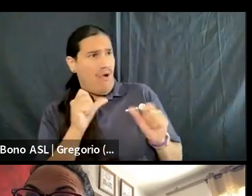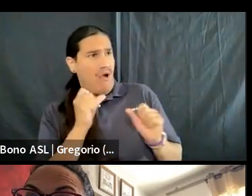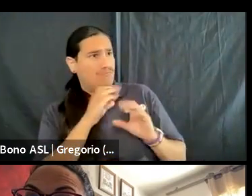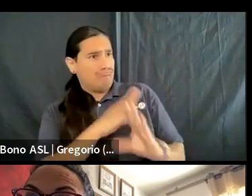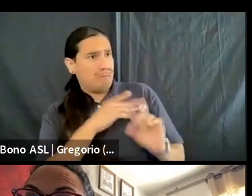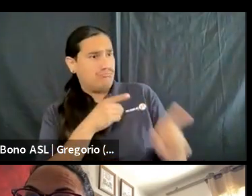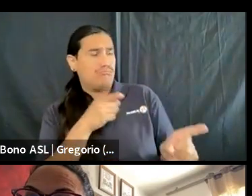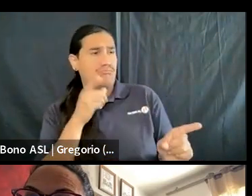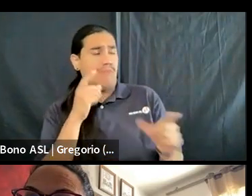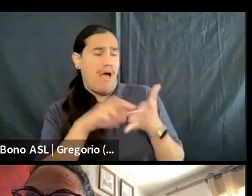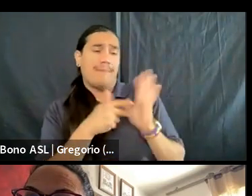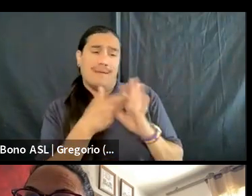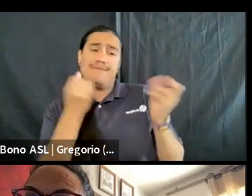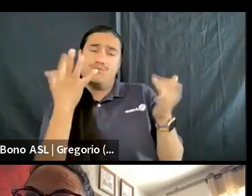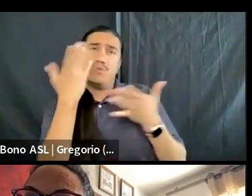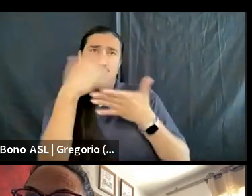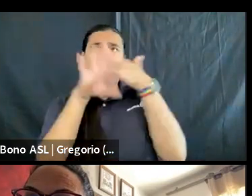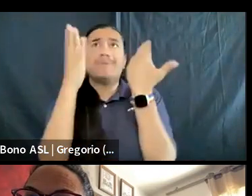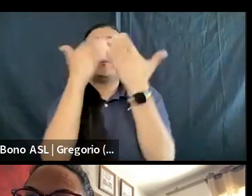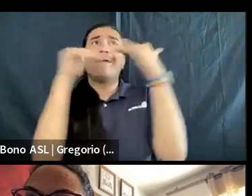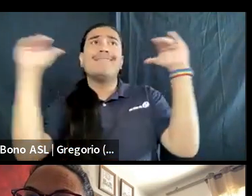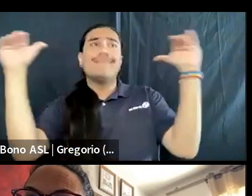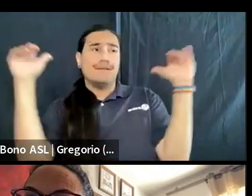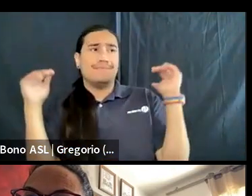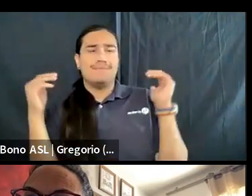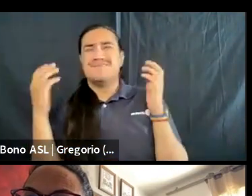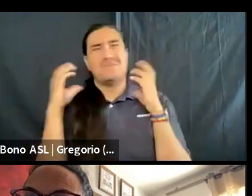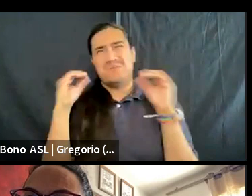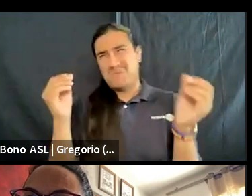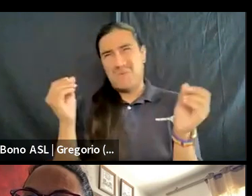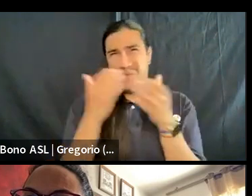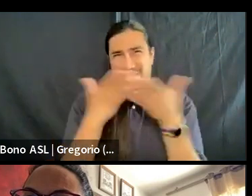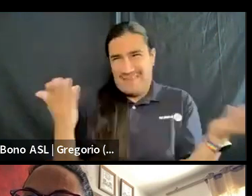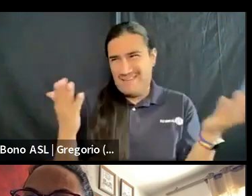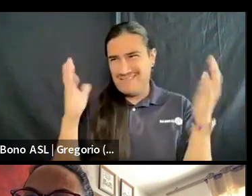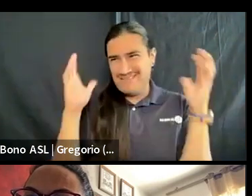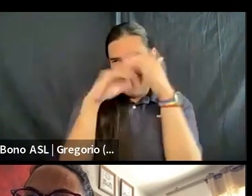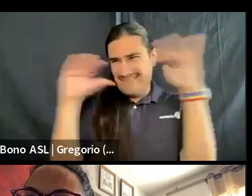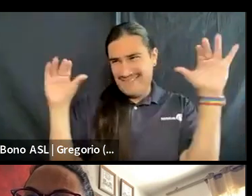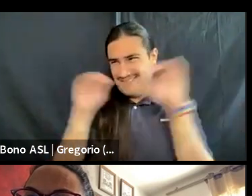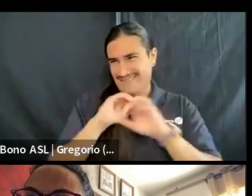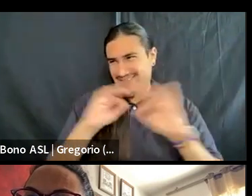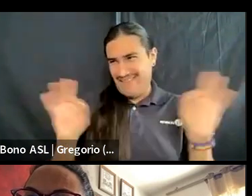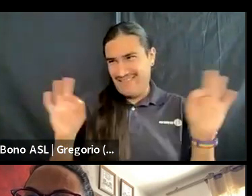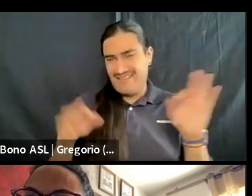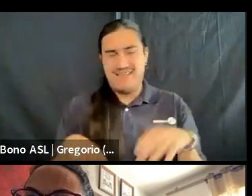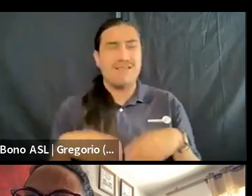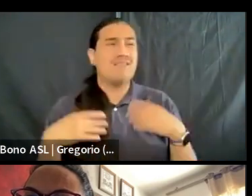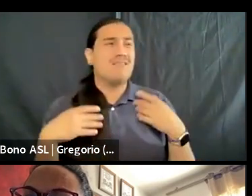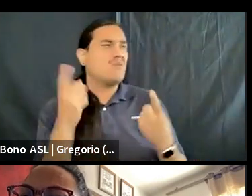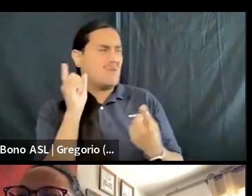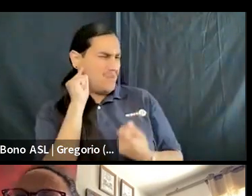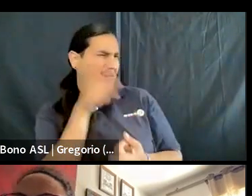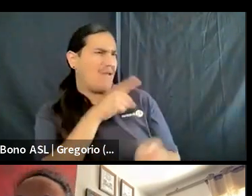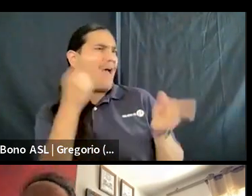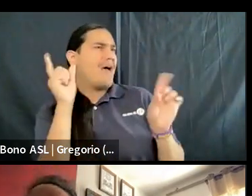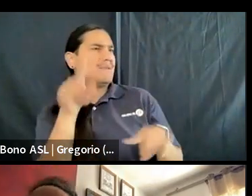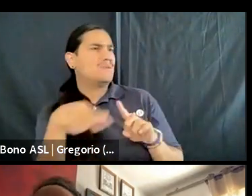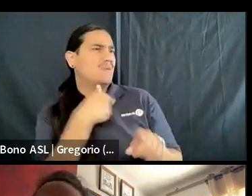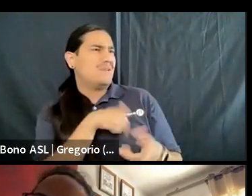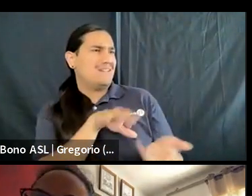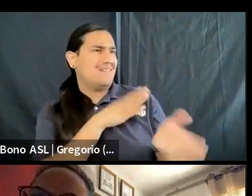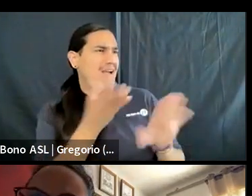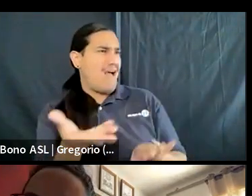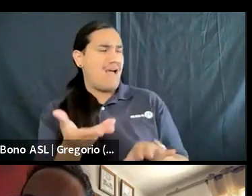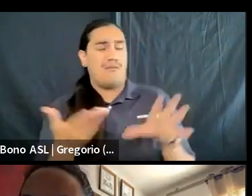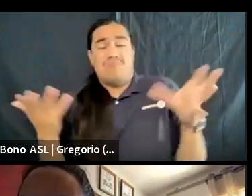mean, if she wants to enter the kingdom of heaven, there's no such thing as heaven. Where do you think we go when we die? Well, you see,